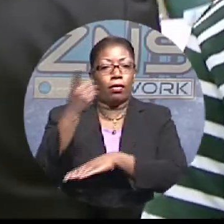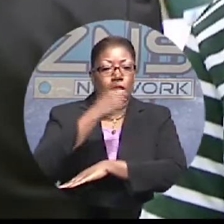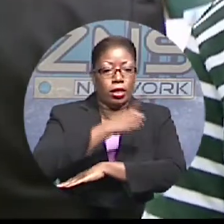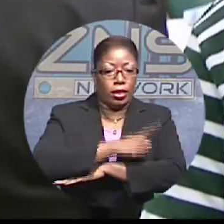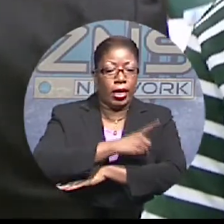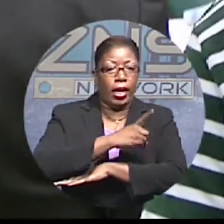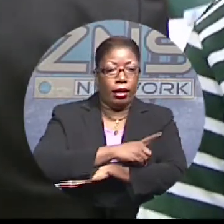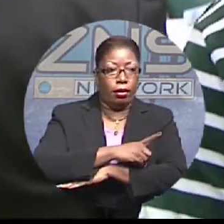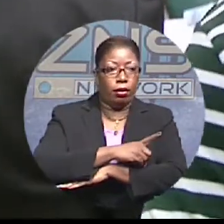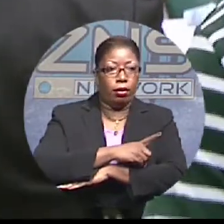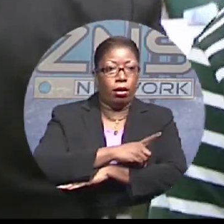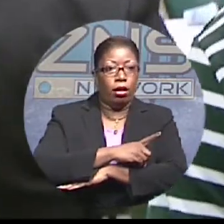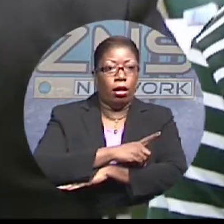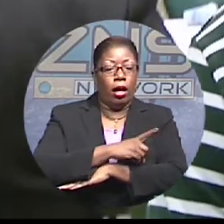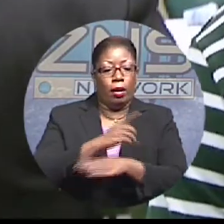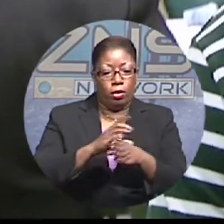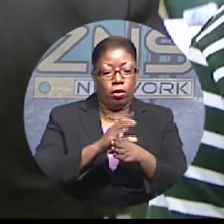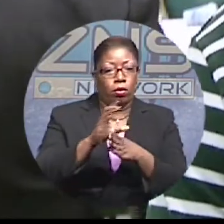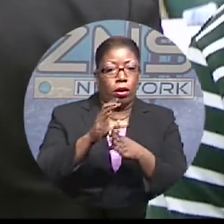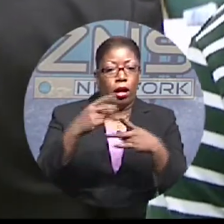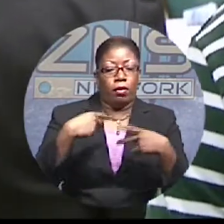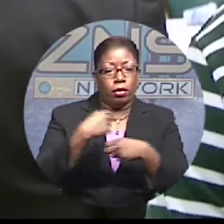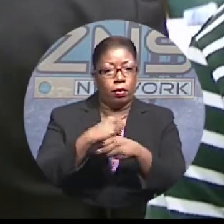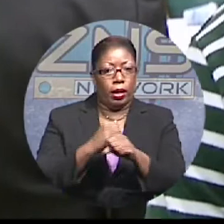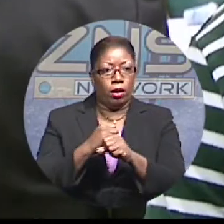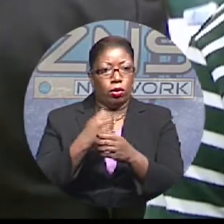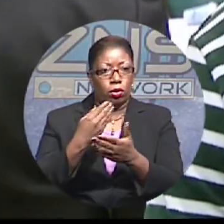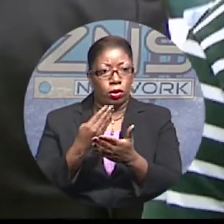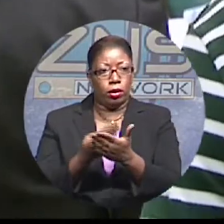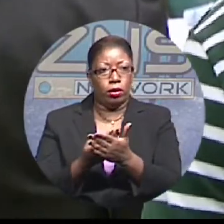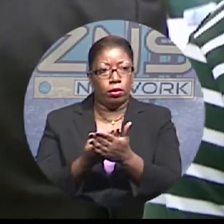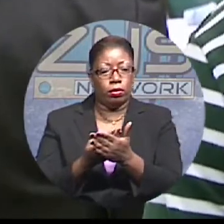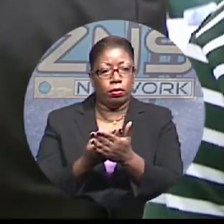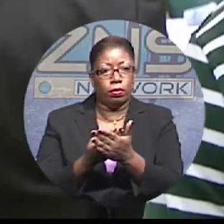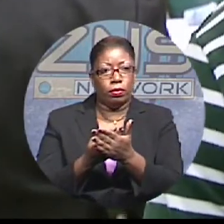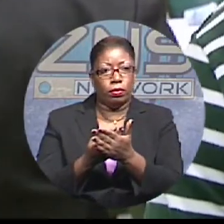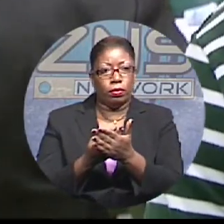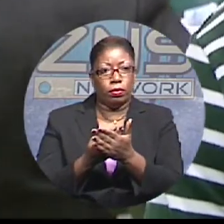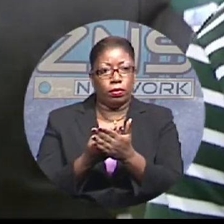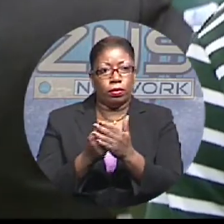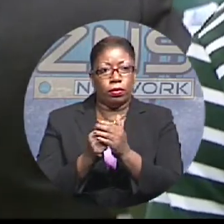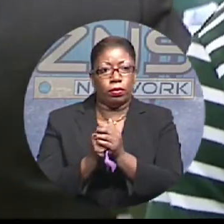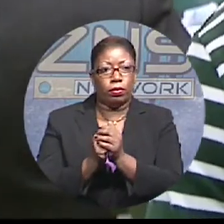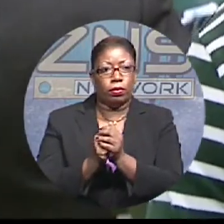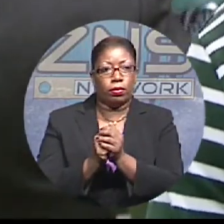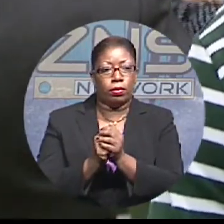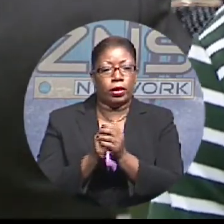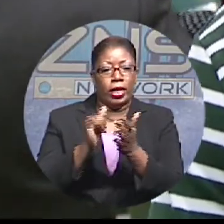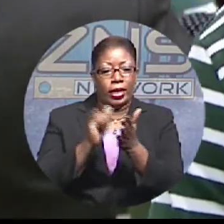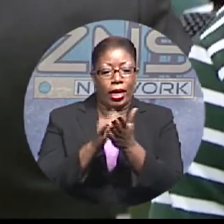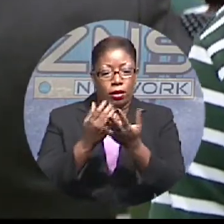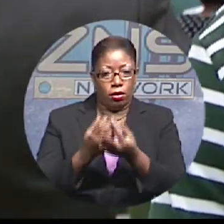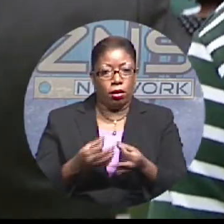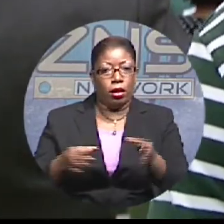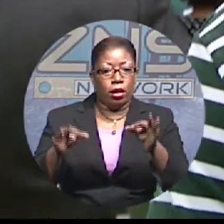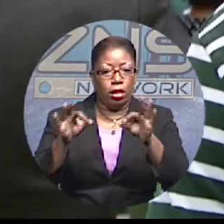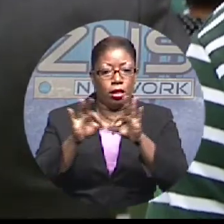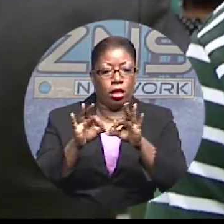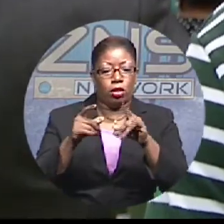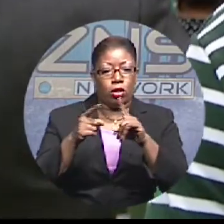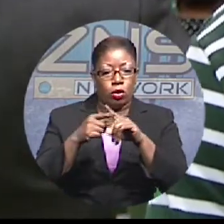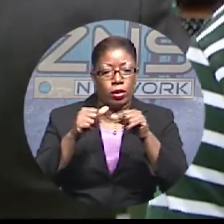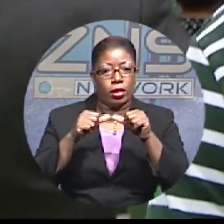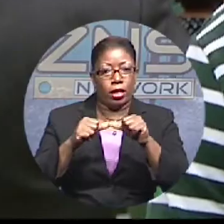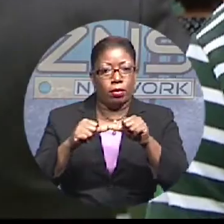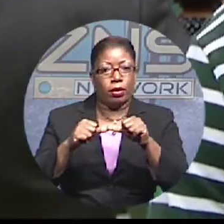arrears have to be made good, and that's essential to a